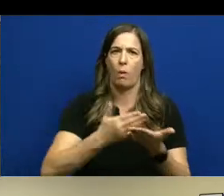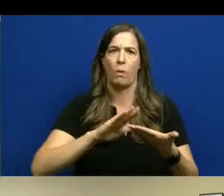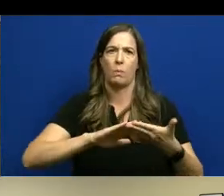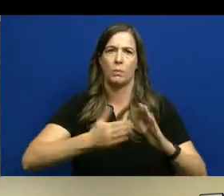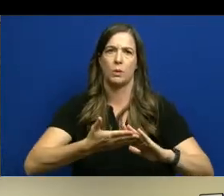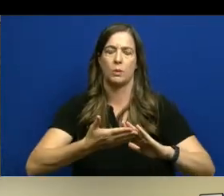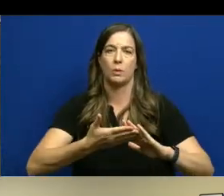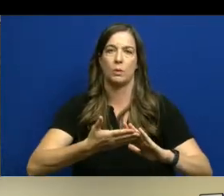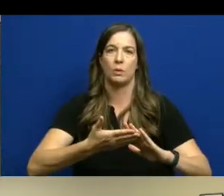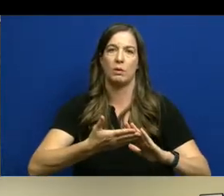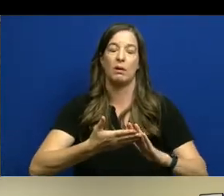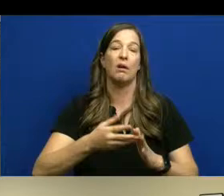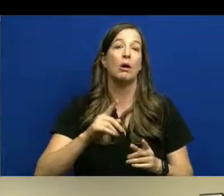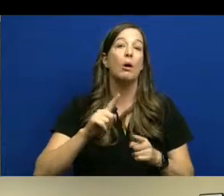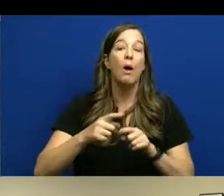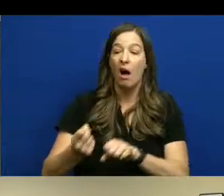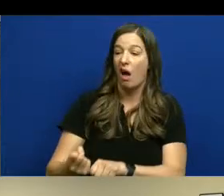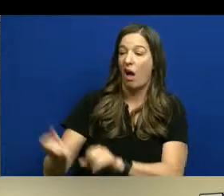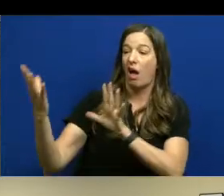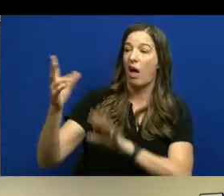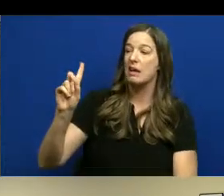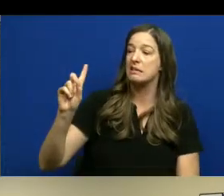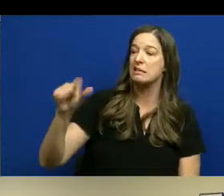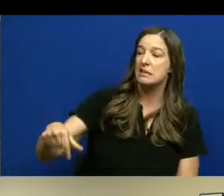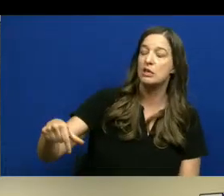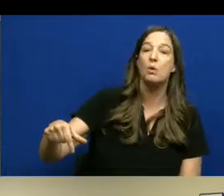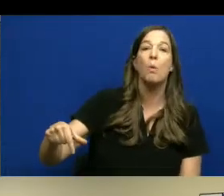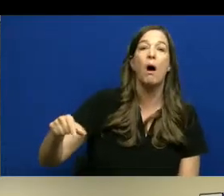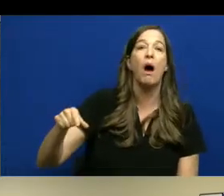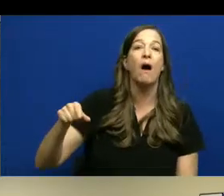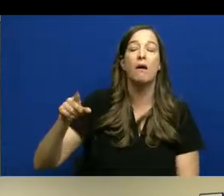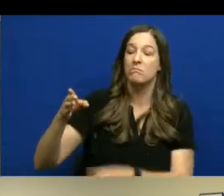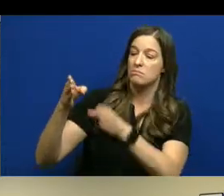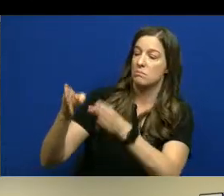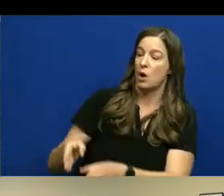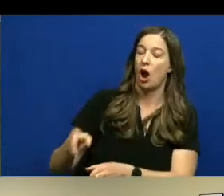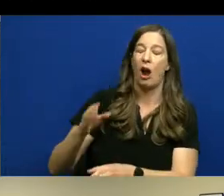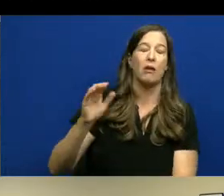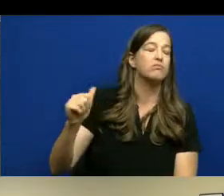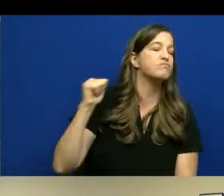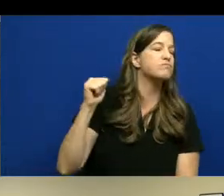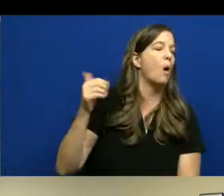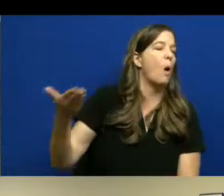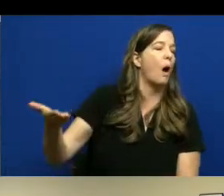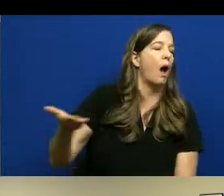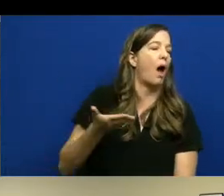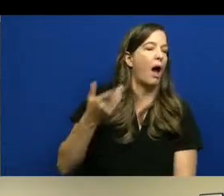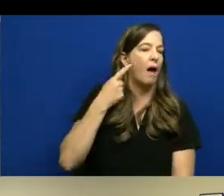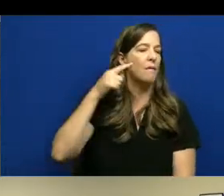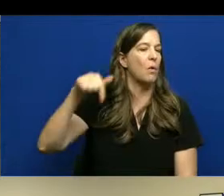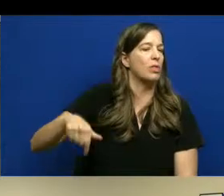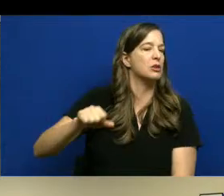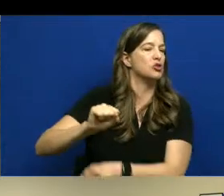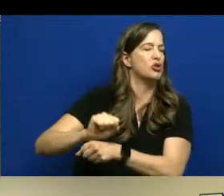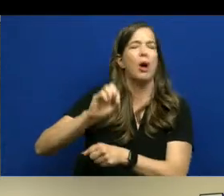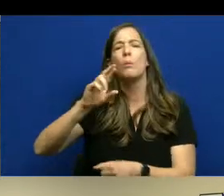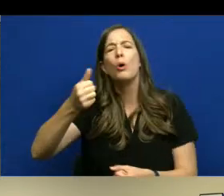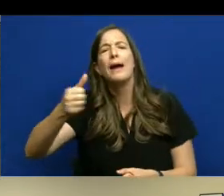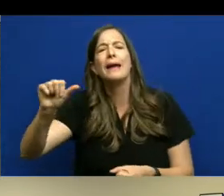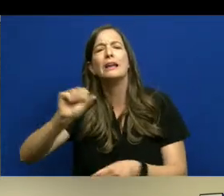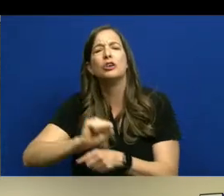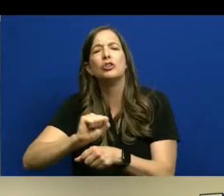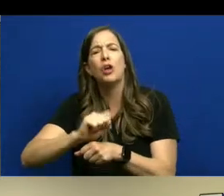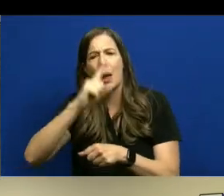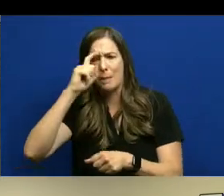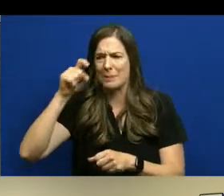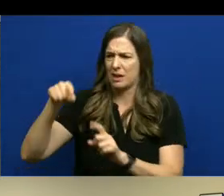disqualify someone, to not hire someone for this or for any job just because of their hearing